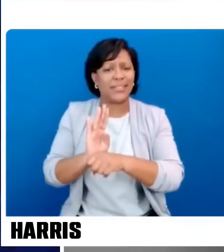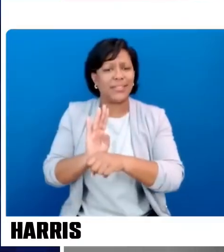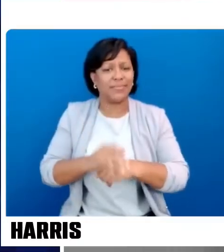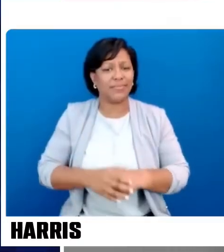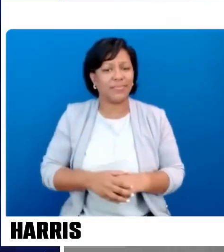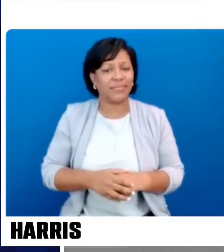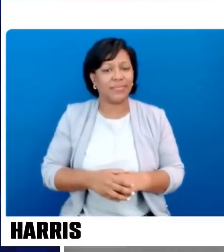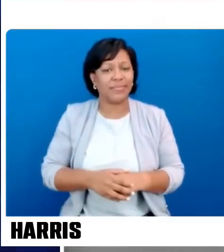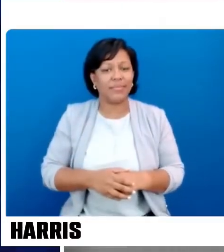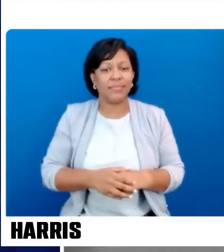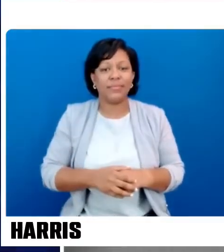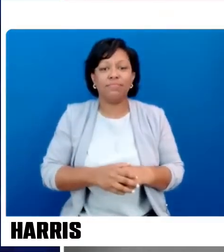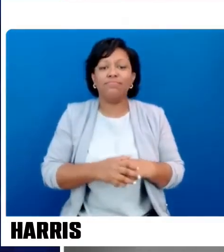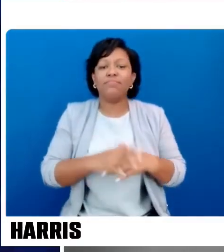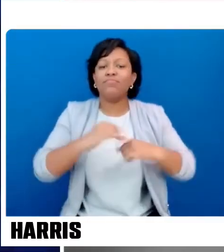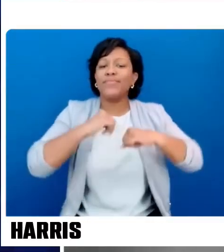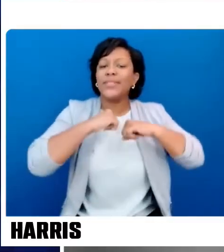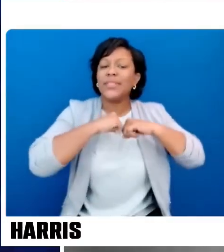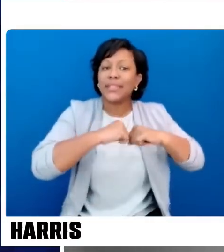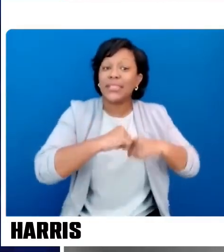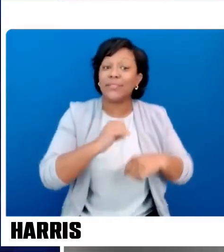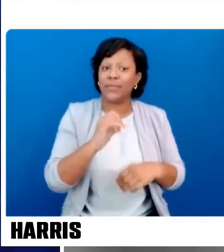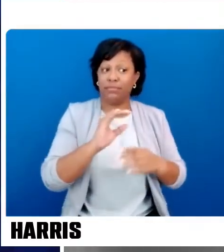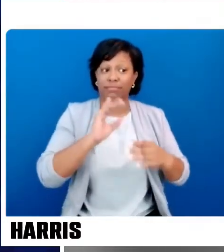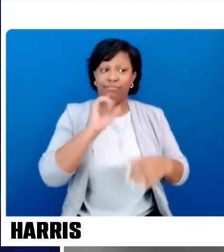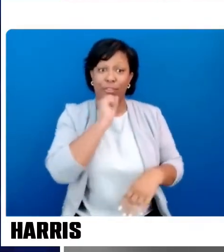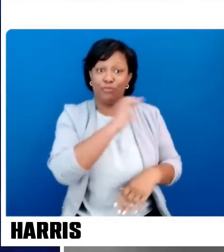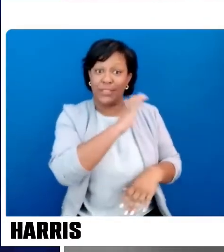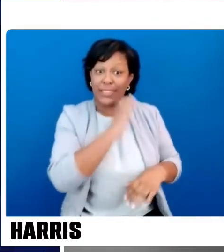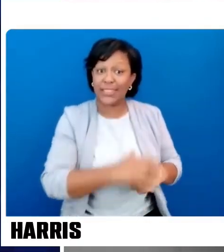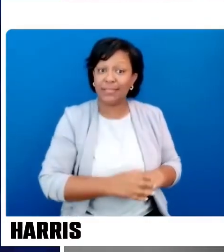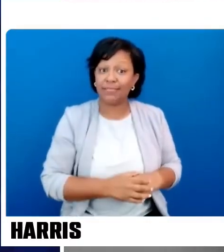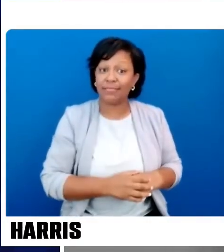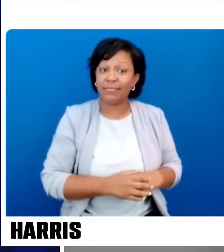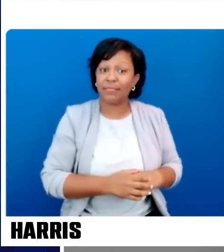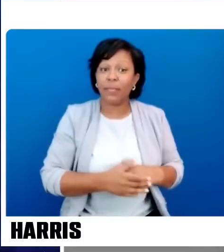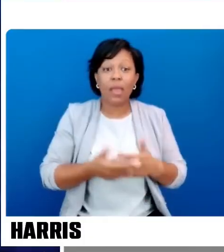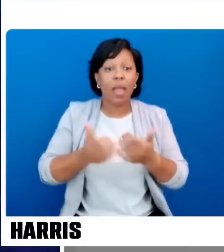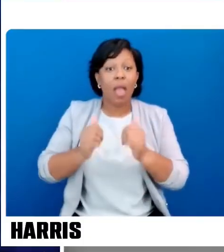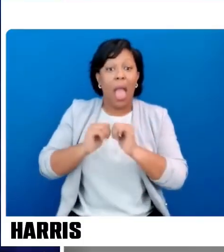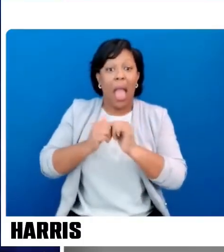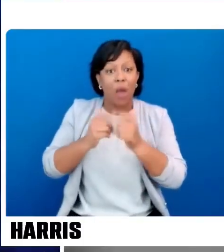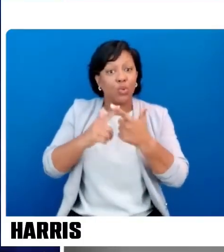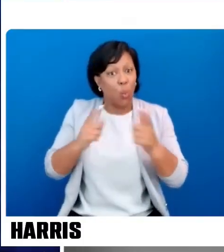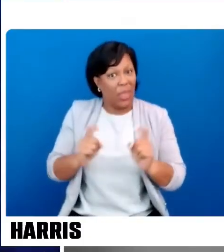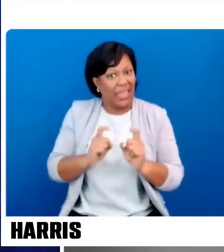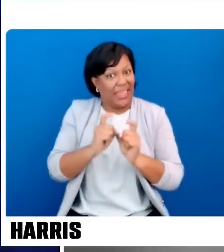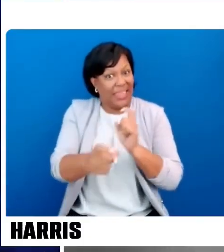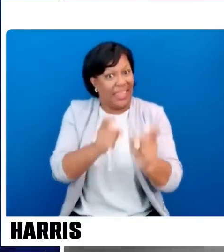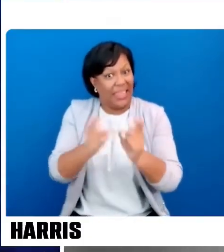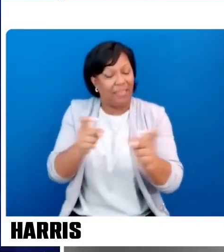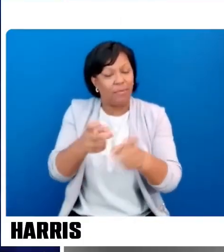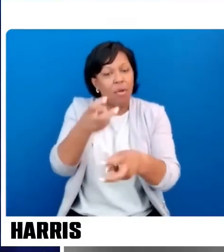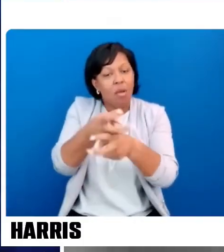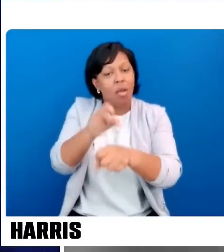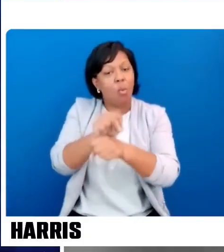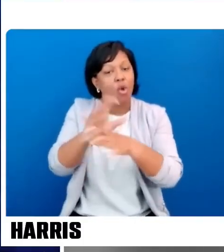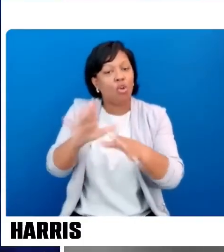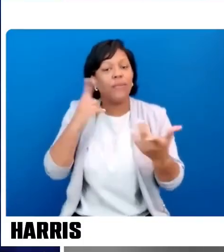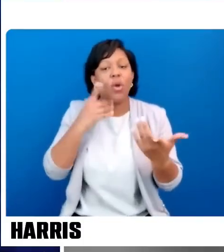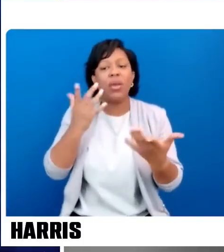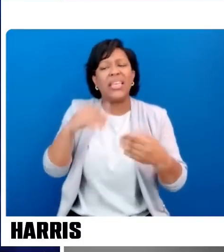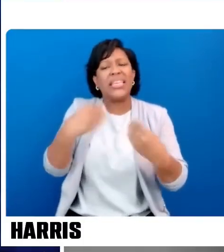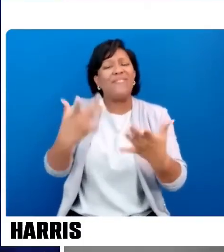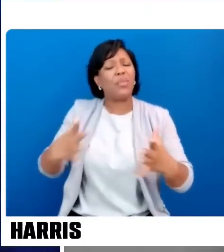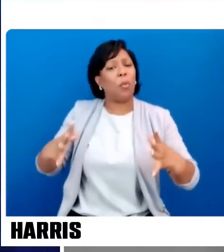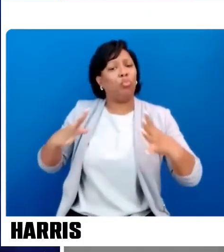that is about giving hardworking folks a break and bringing down the cost of living. I believe in what